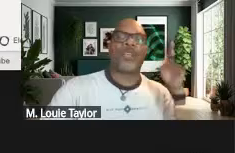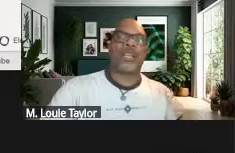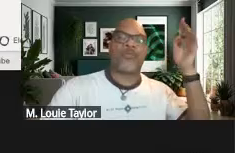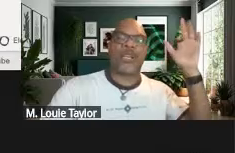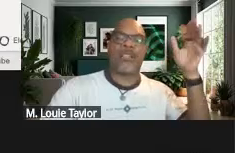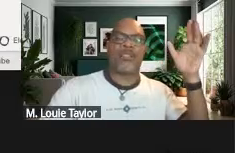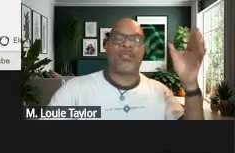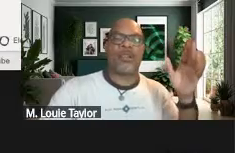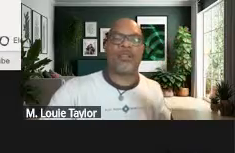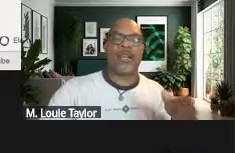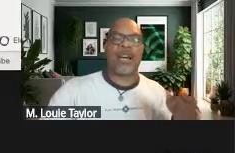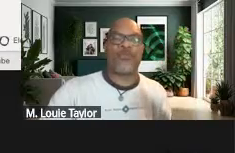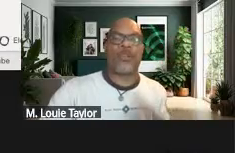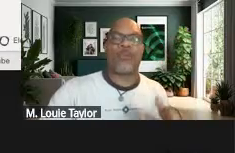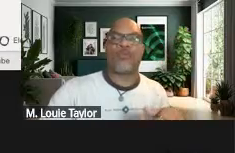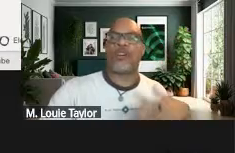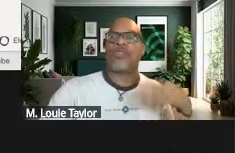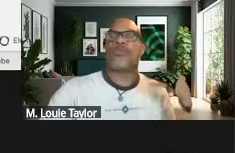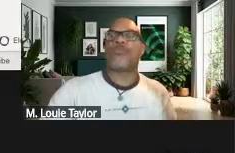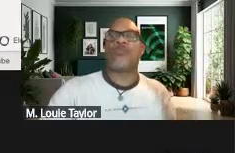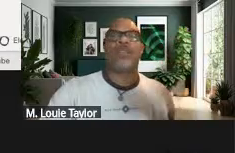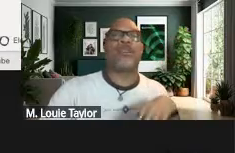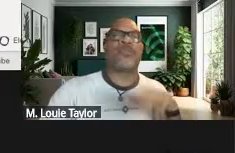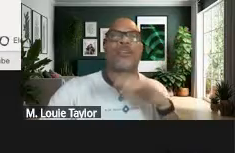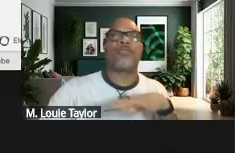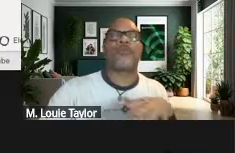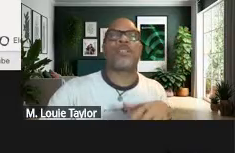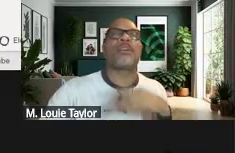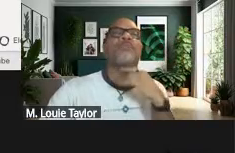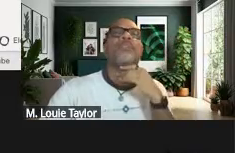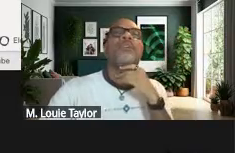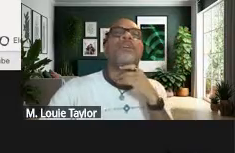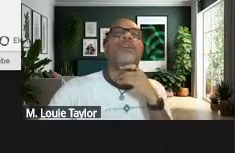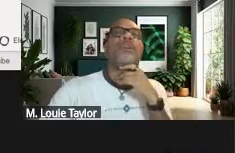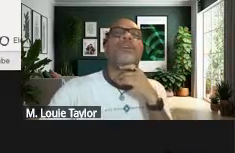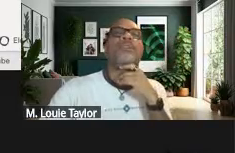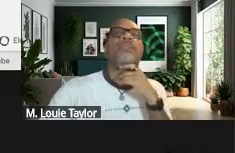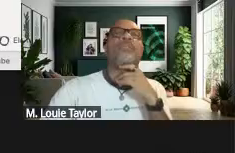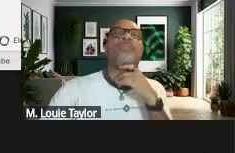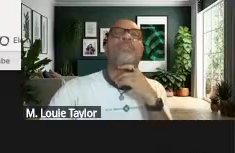that explains how to become a partner with videos and all the fun stuff.